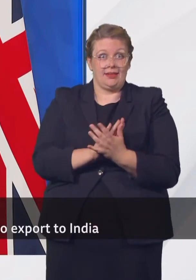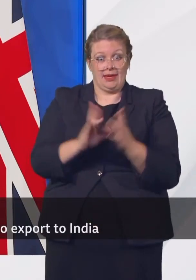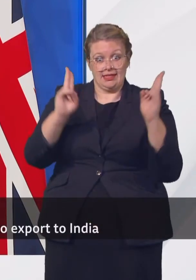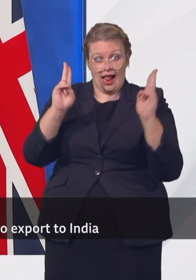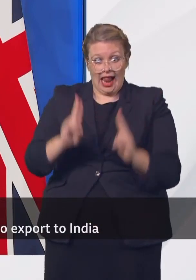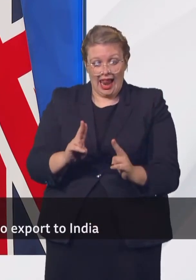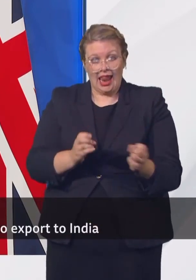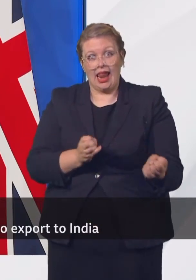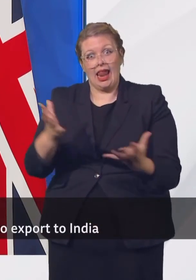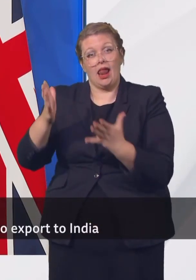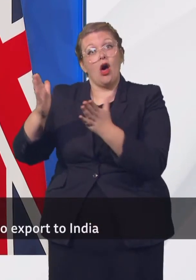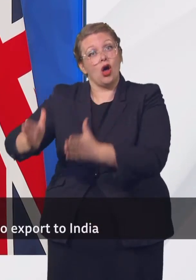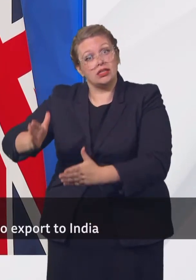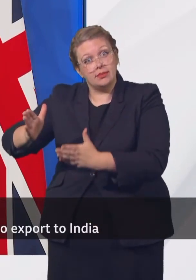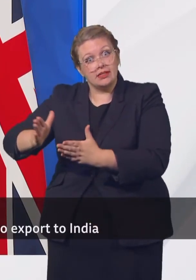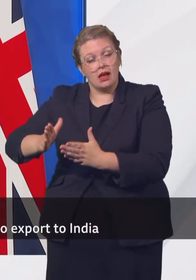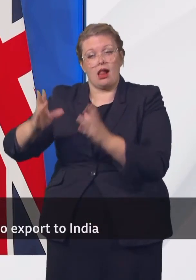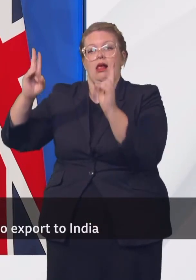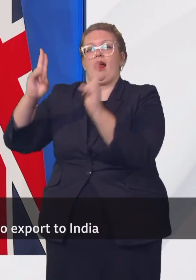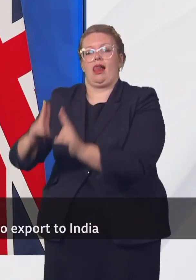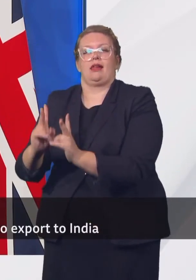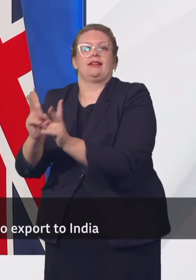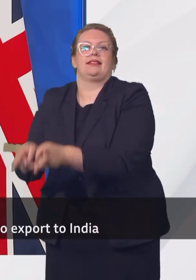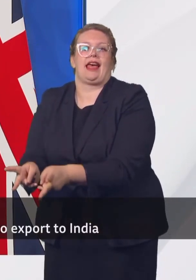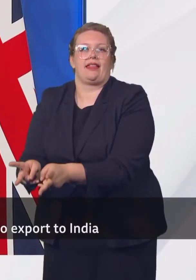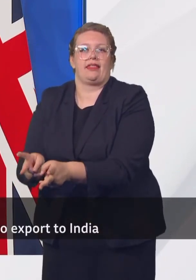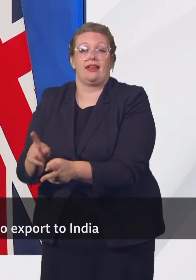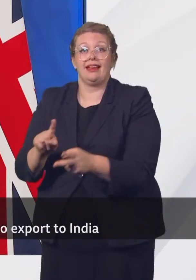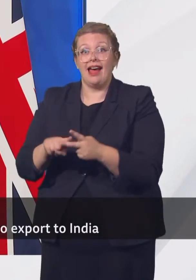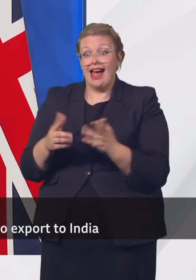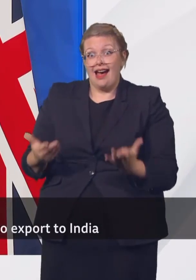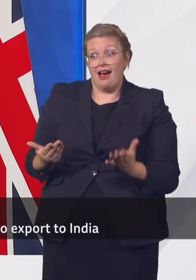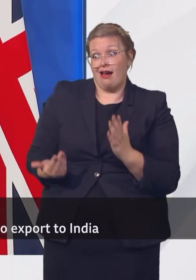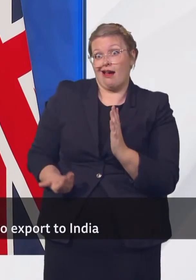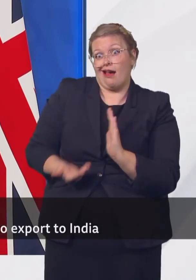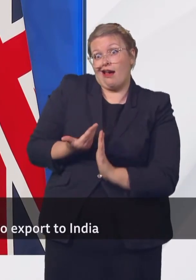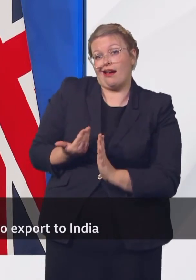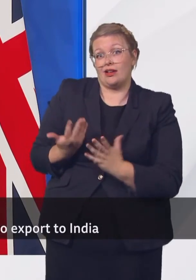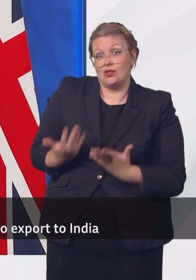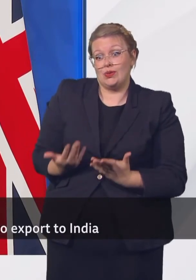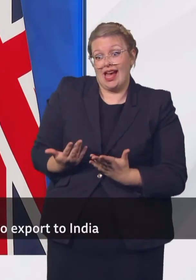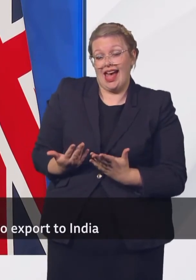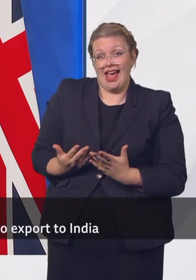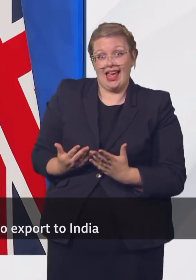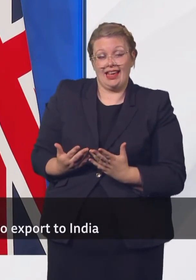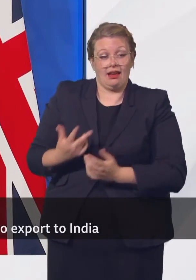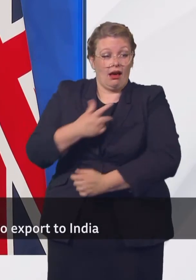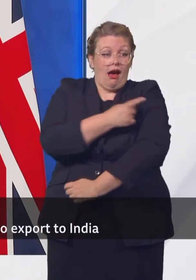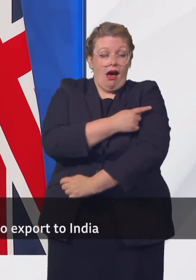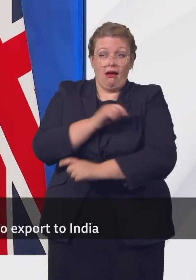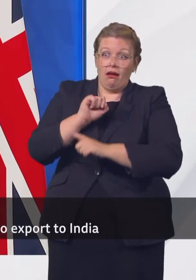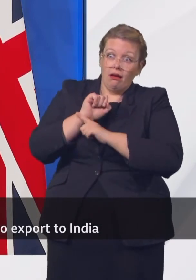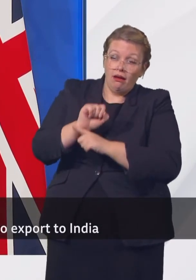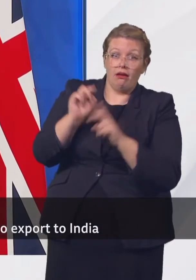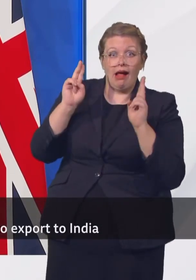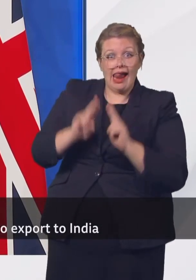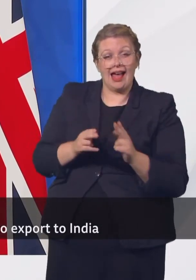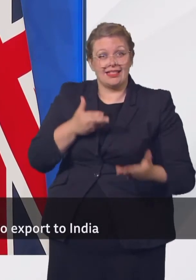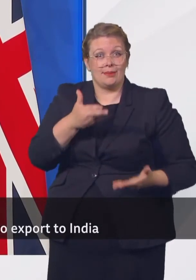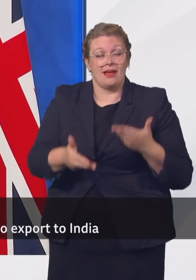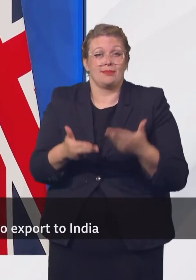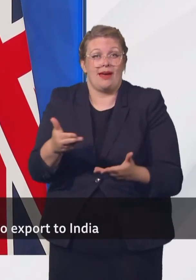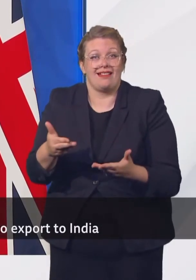know, reduces your likelihood of transmitting the disease too. So it has a downward impact on R, and it also breaks the